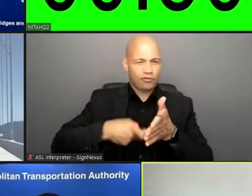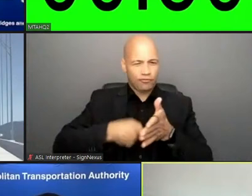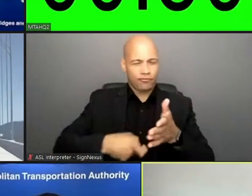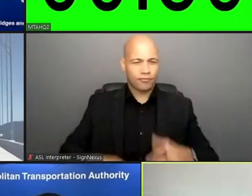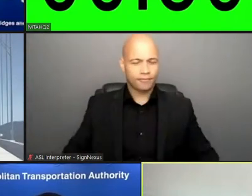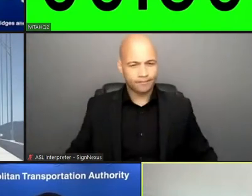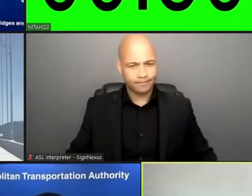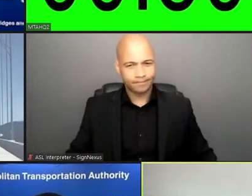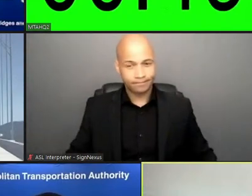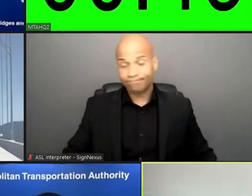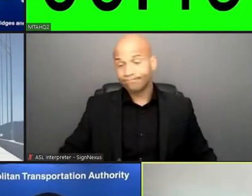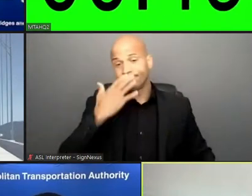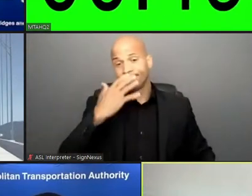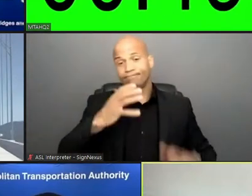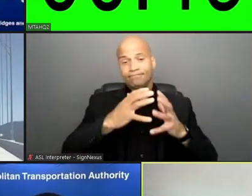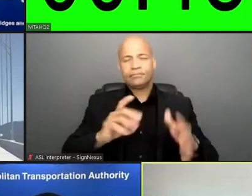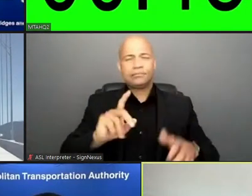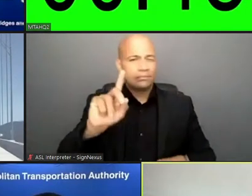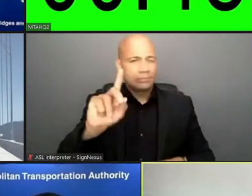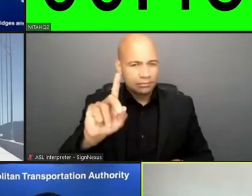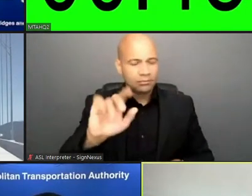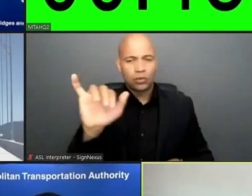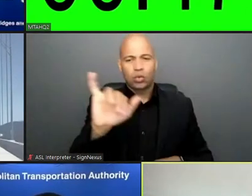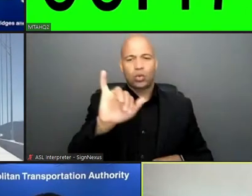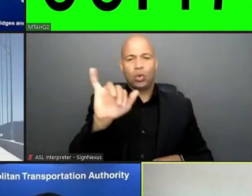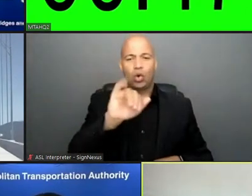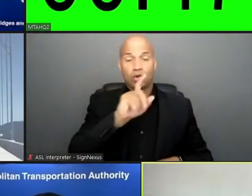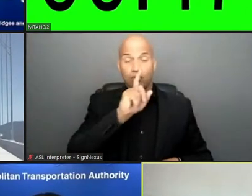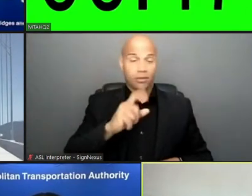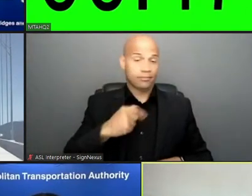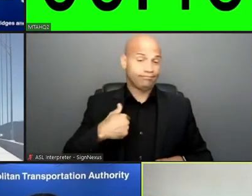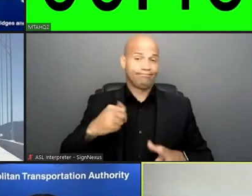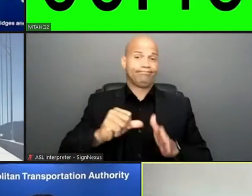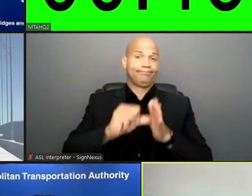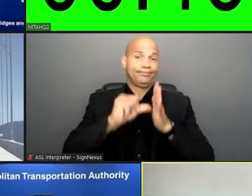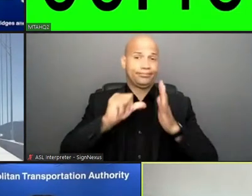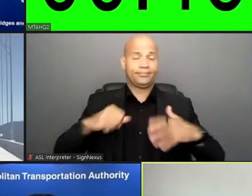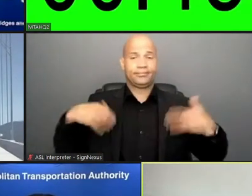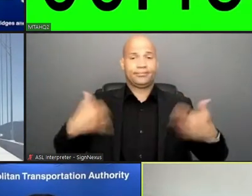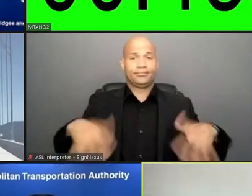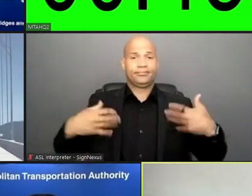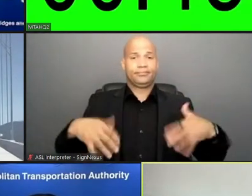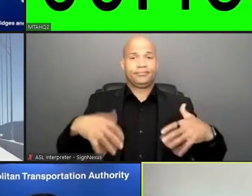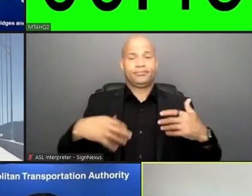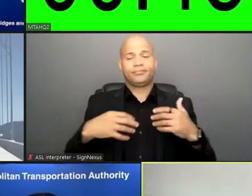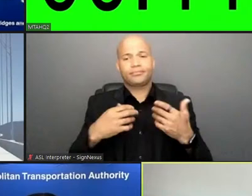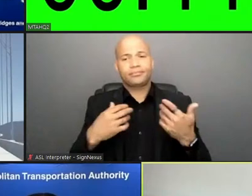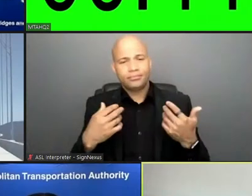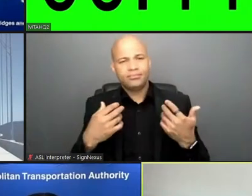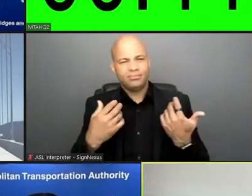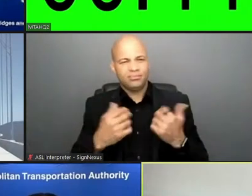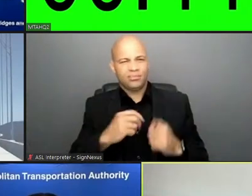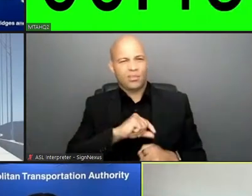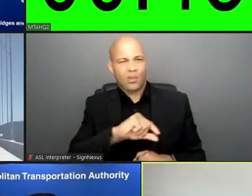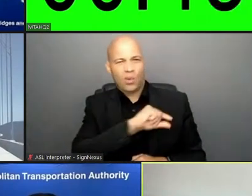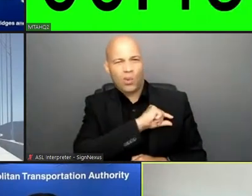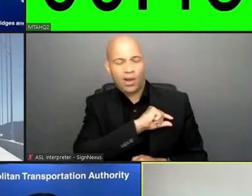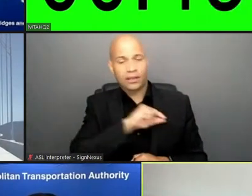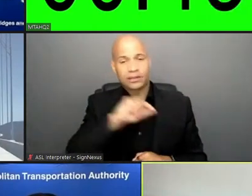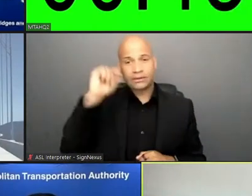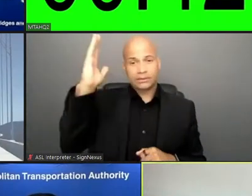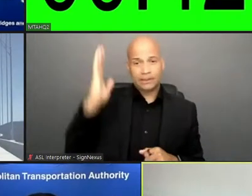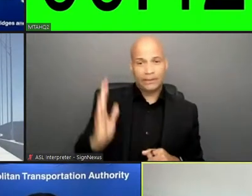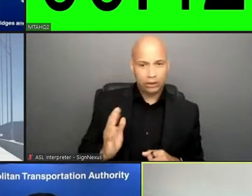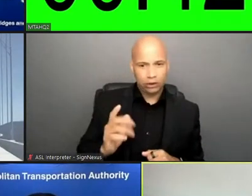thank you very much by the way I've been very impressed with the quality of the the speakers that